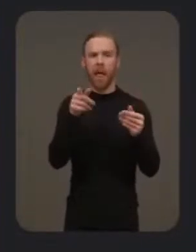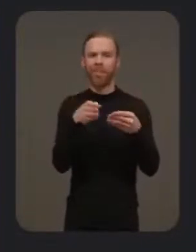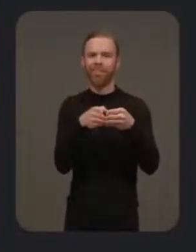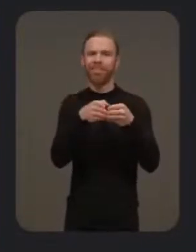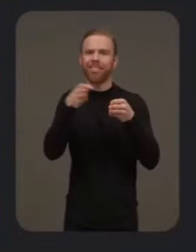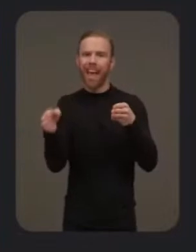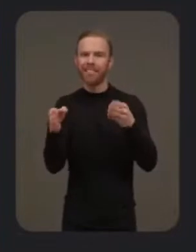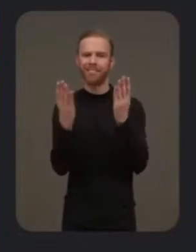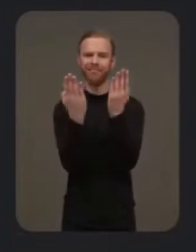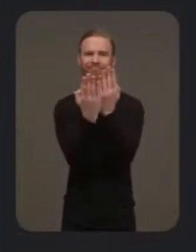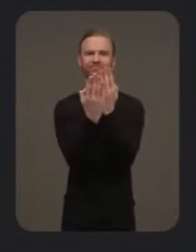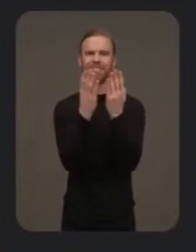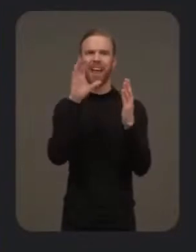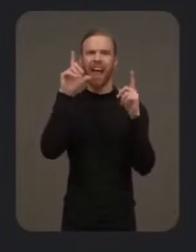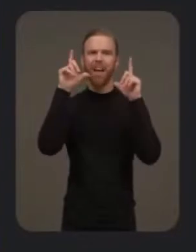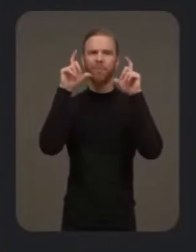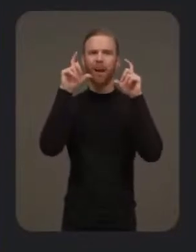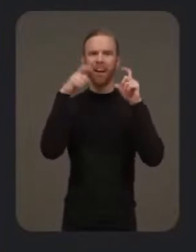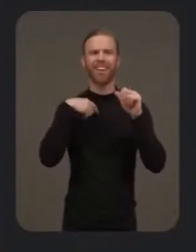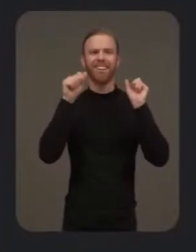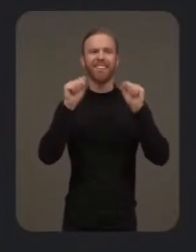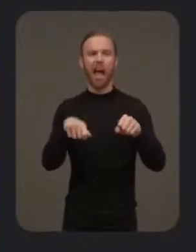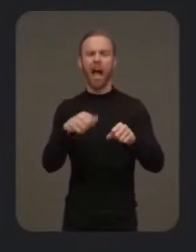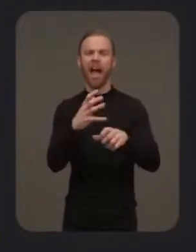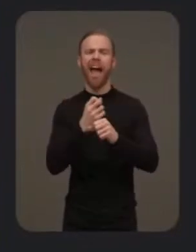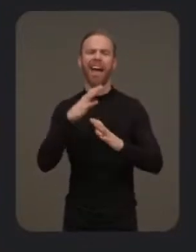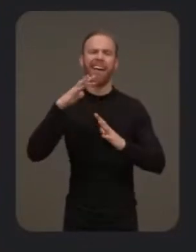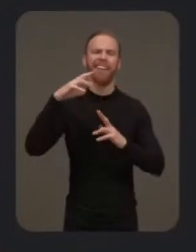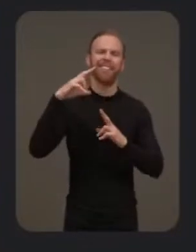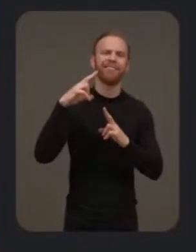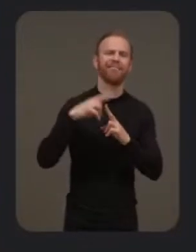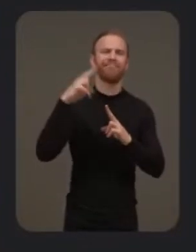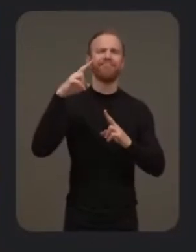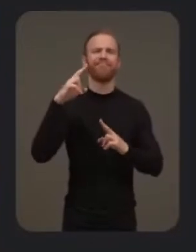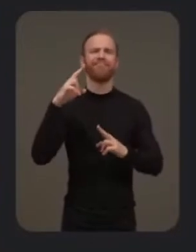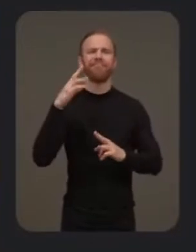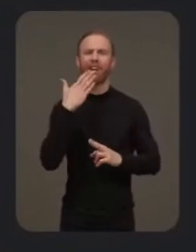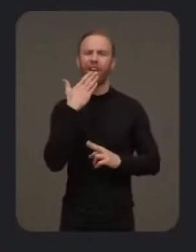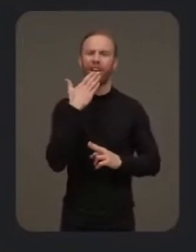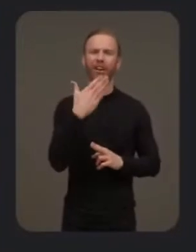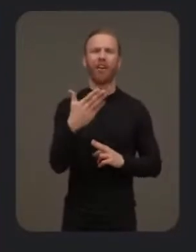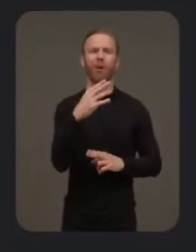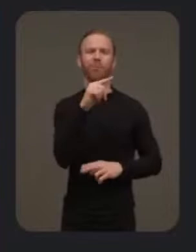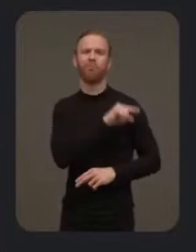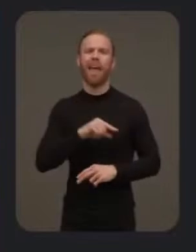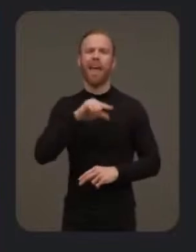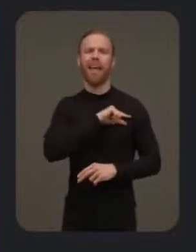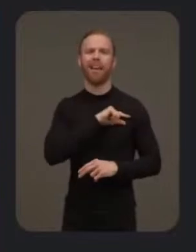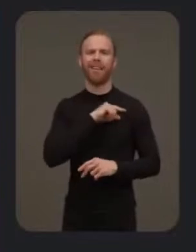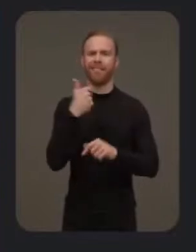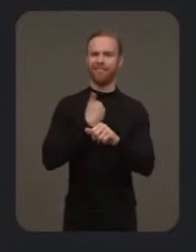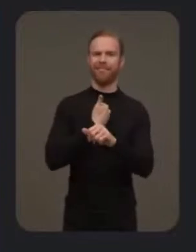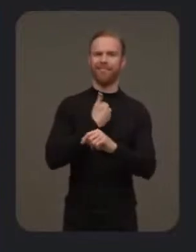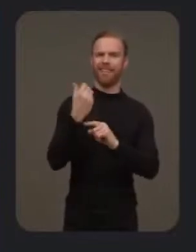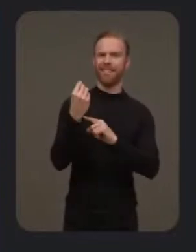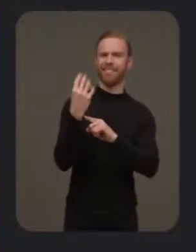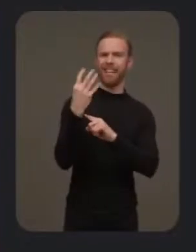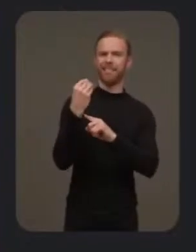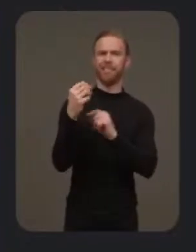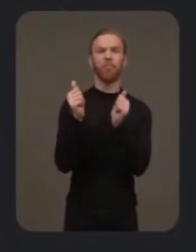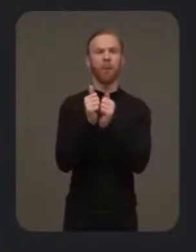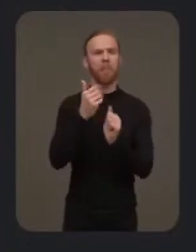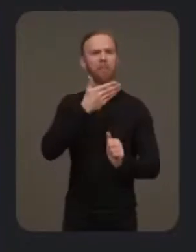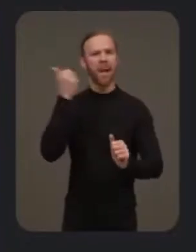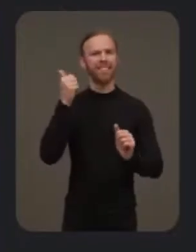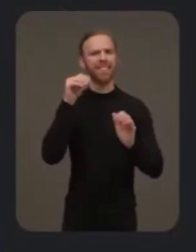rear camera system. And that means I can get a high-quality, ultra-wide, amazing selfie with the best camera